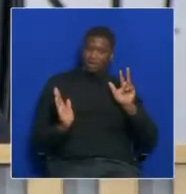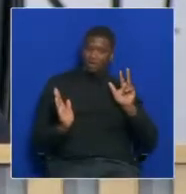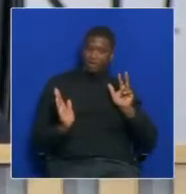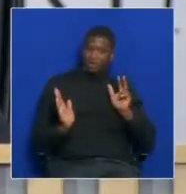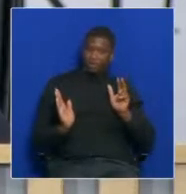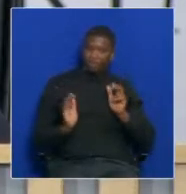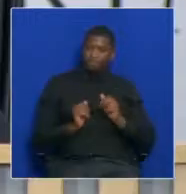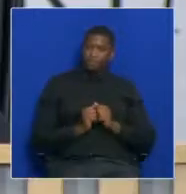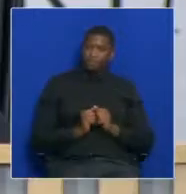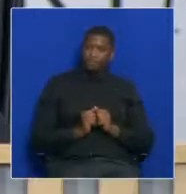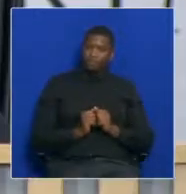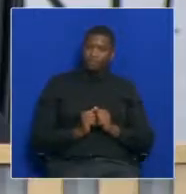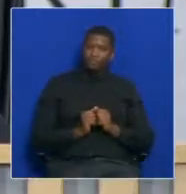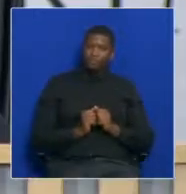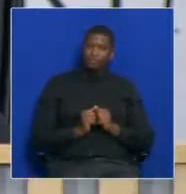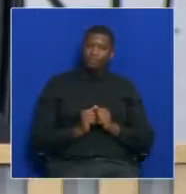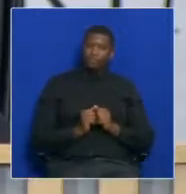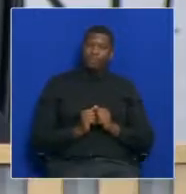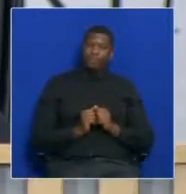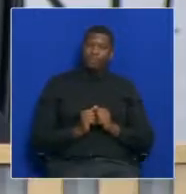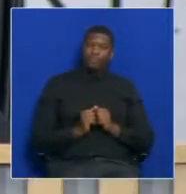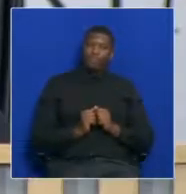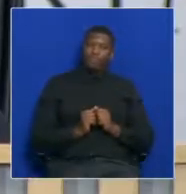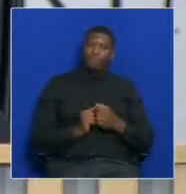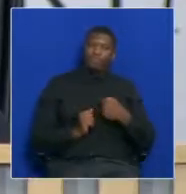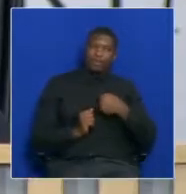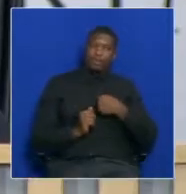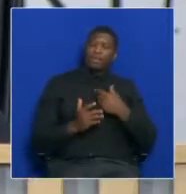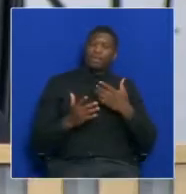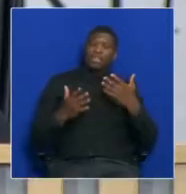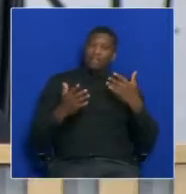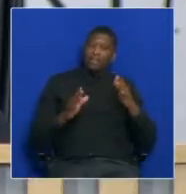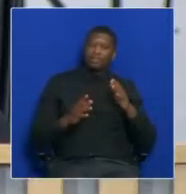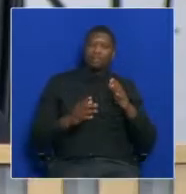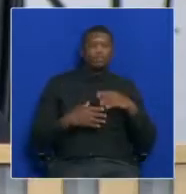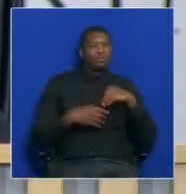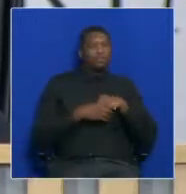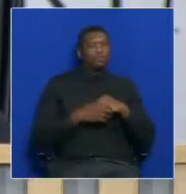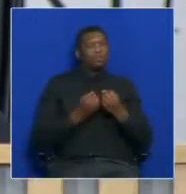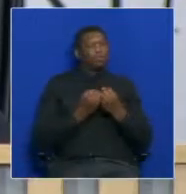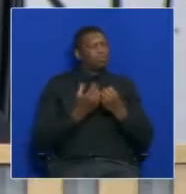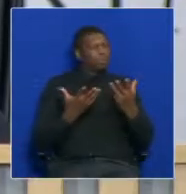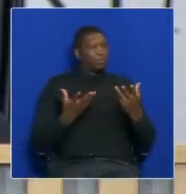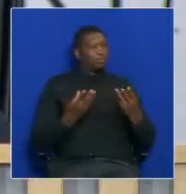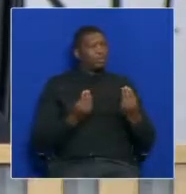I have been through a lot, and